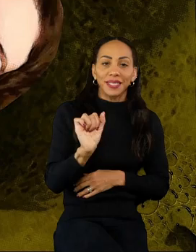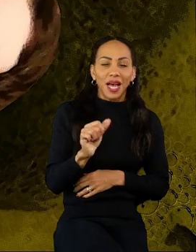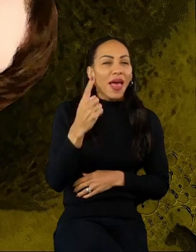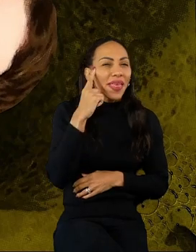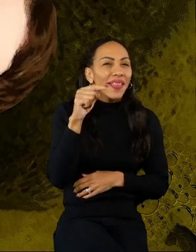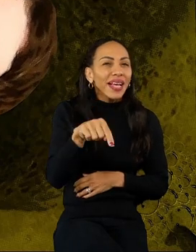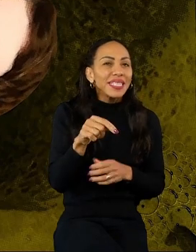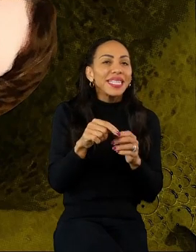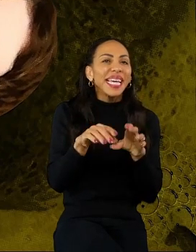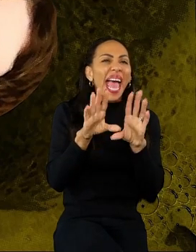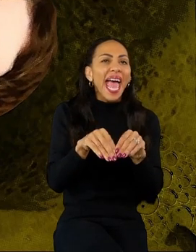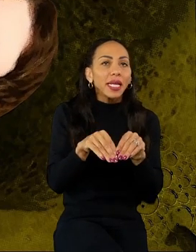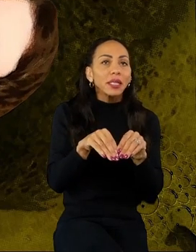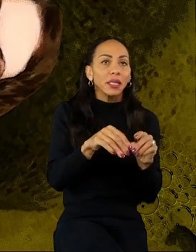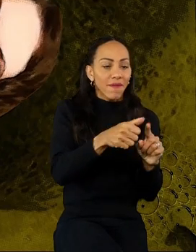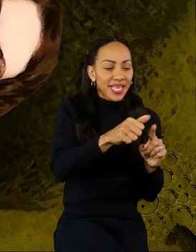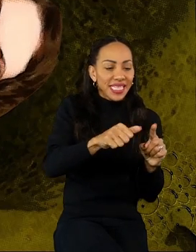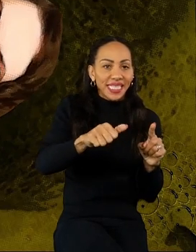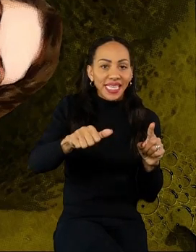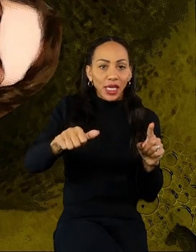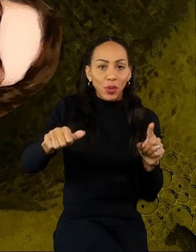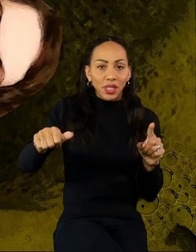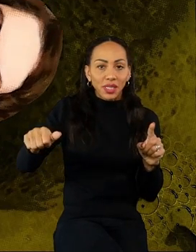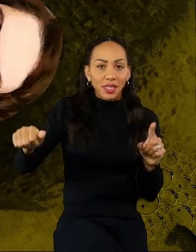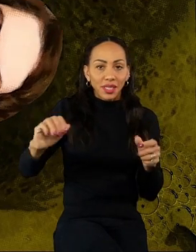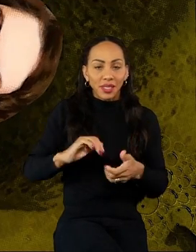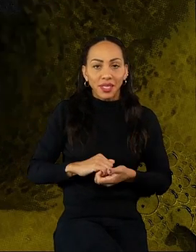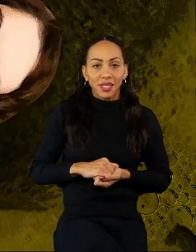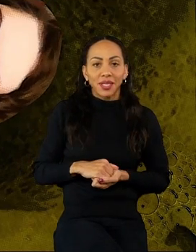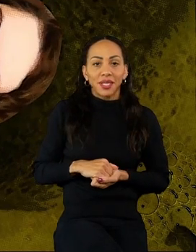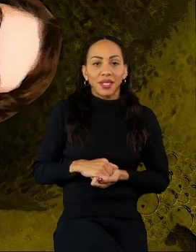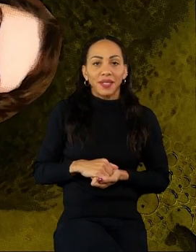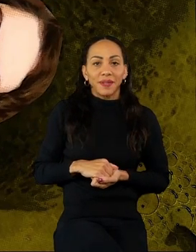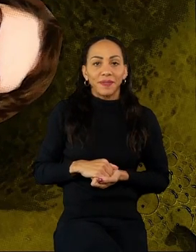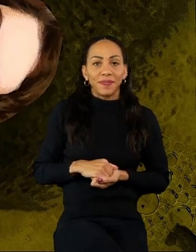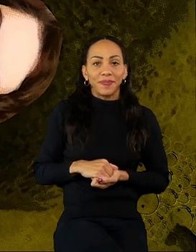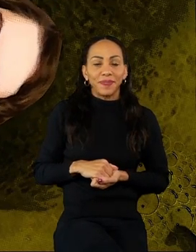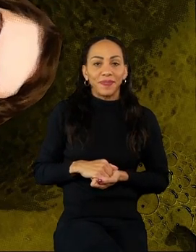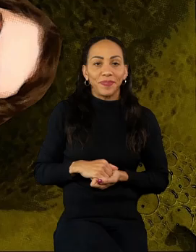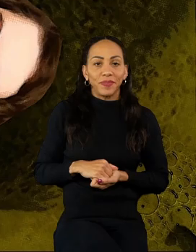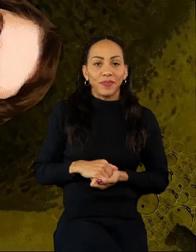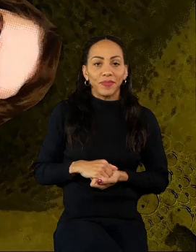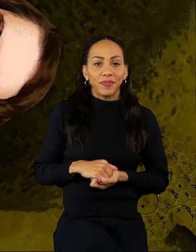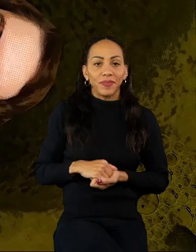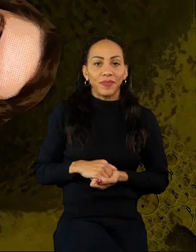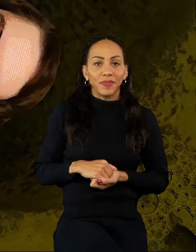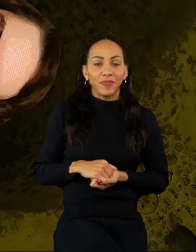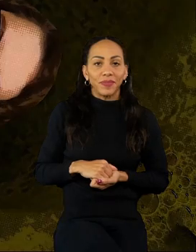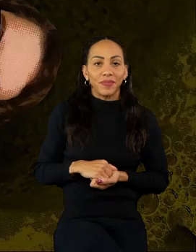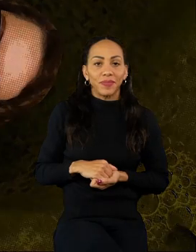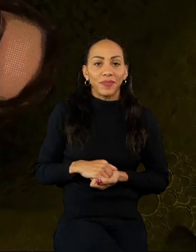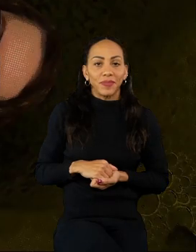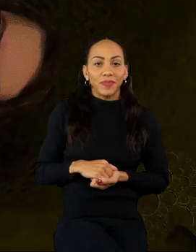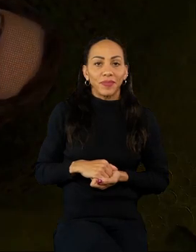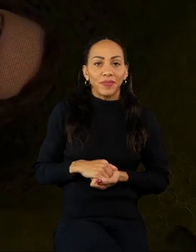you are actually. We've come in perhaps towards the end of the sequence. So in the moment you'll find yourself at the beginning. This is perhaps at the end, but never